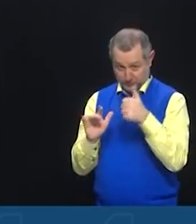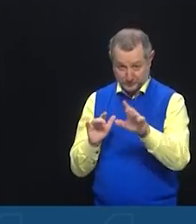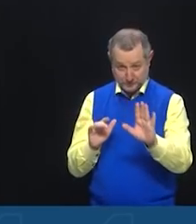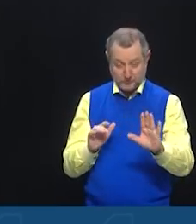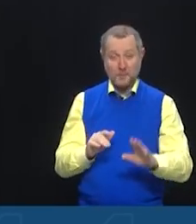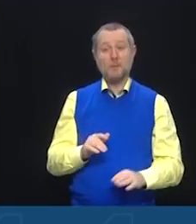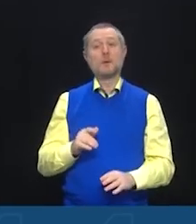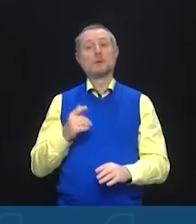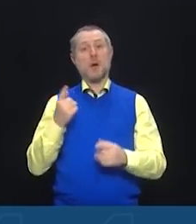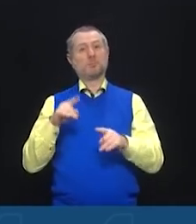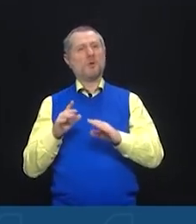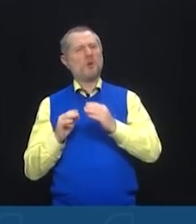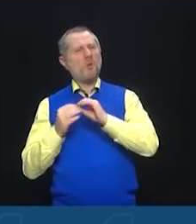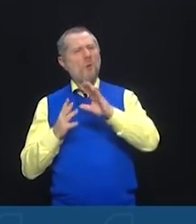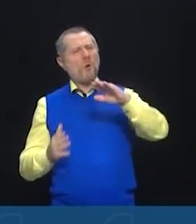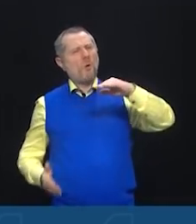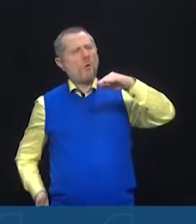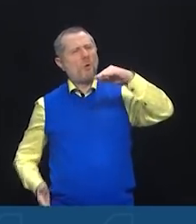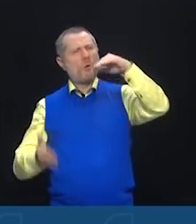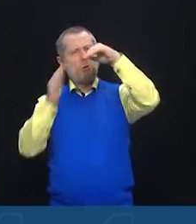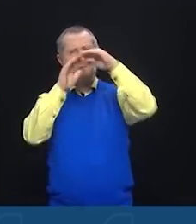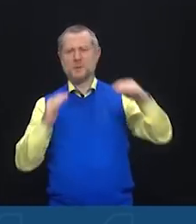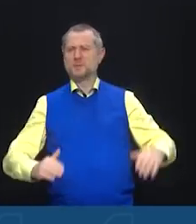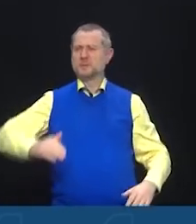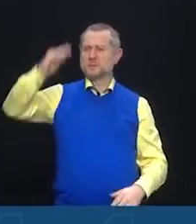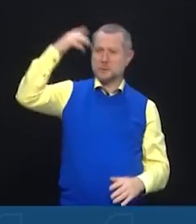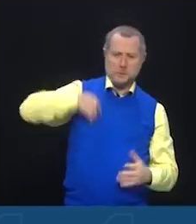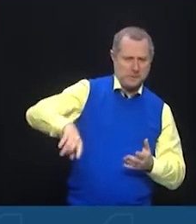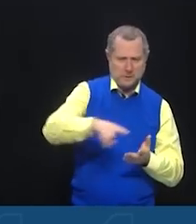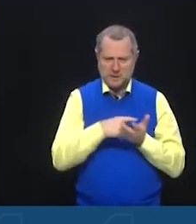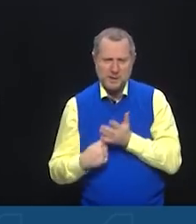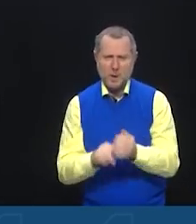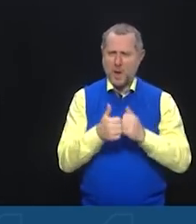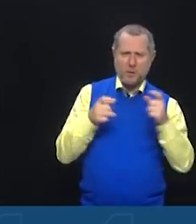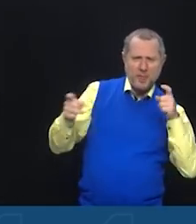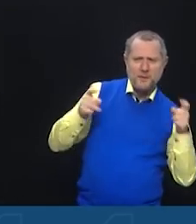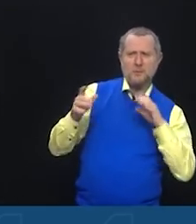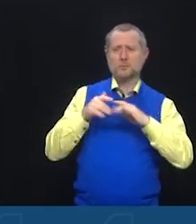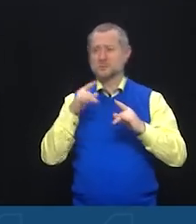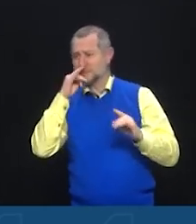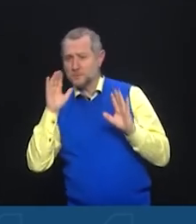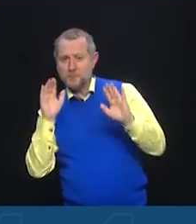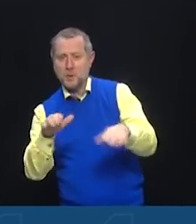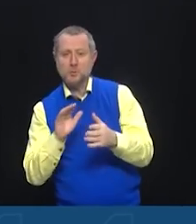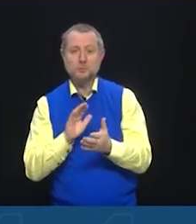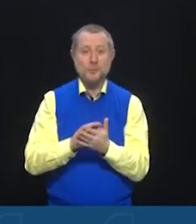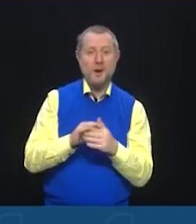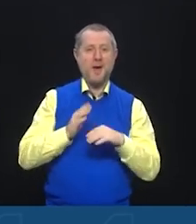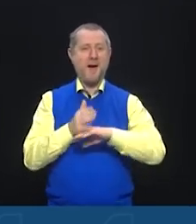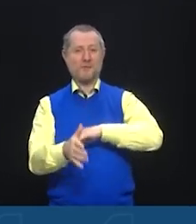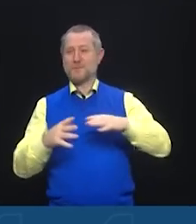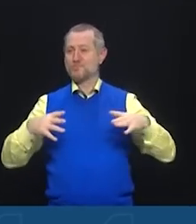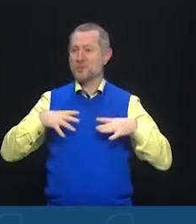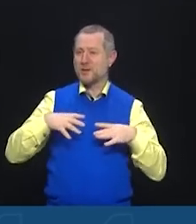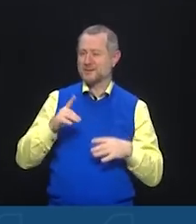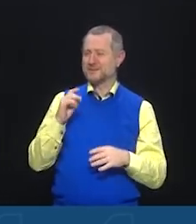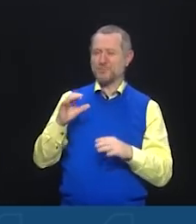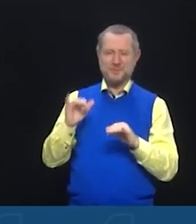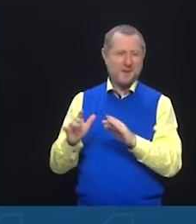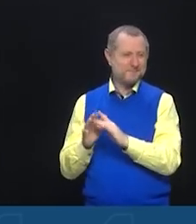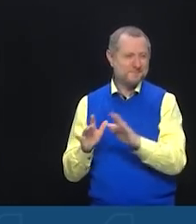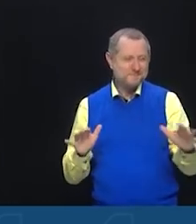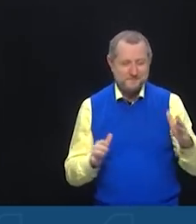a talk about how we were going to handle this as children were coming back from the vacation, the winter break they had with their families over the